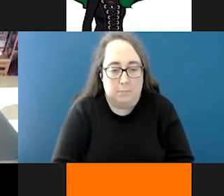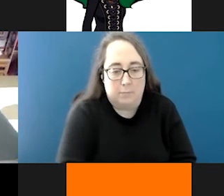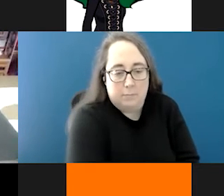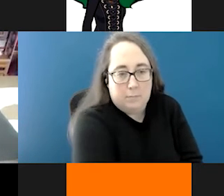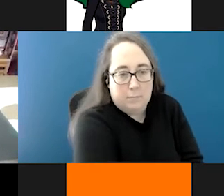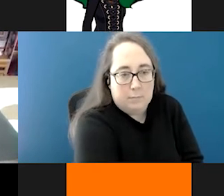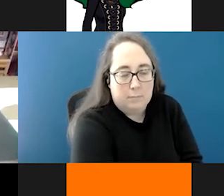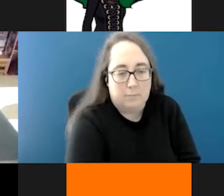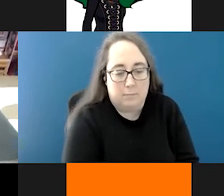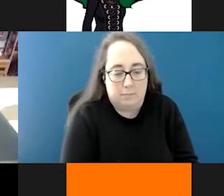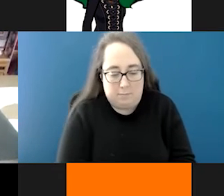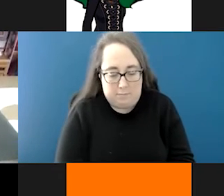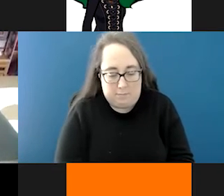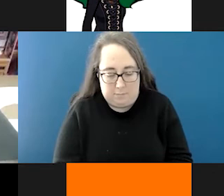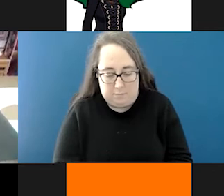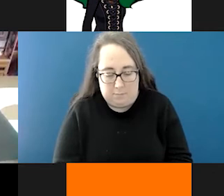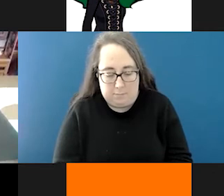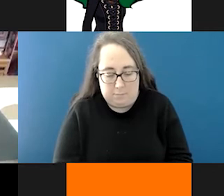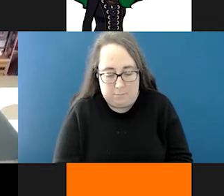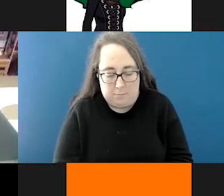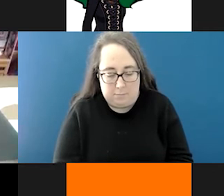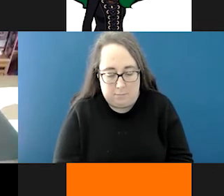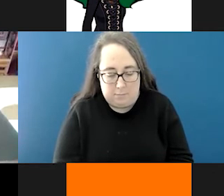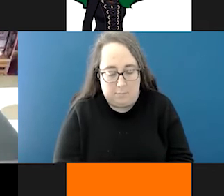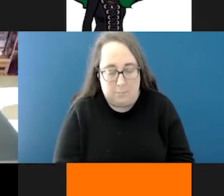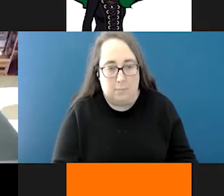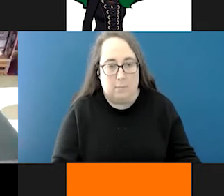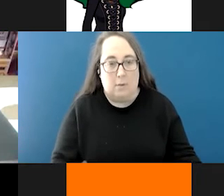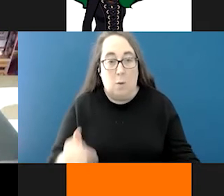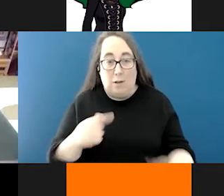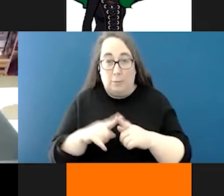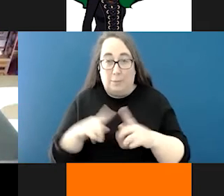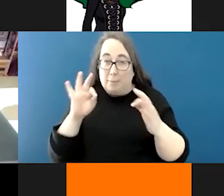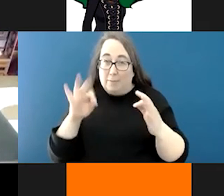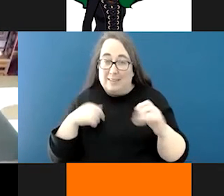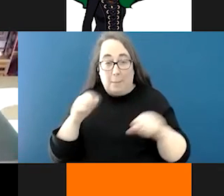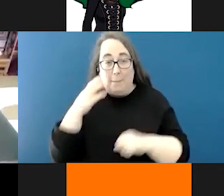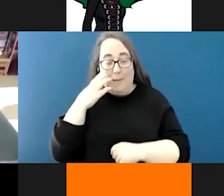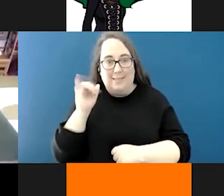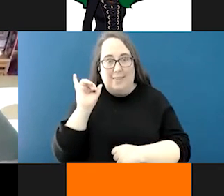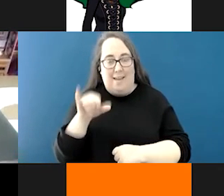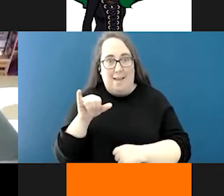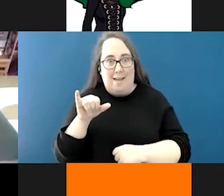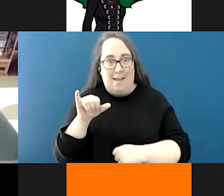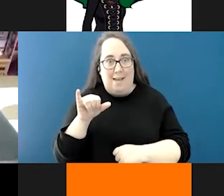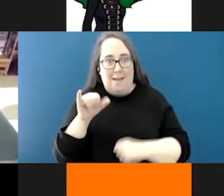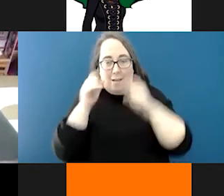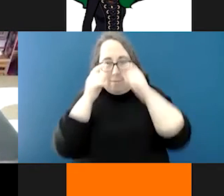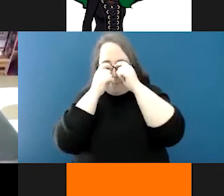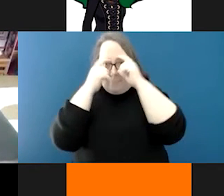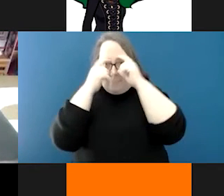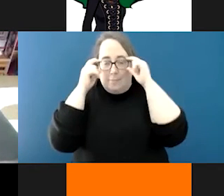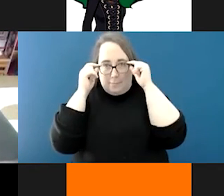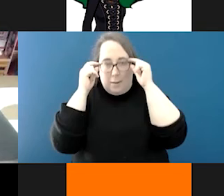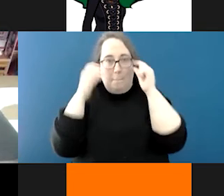Now this is the part that I do want to be as perfect as I can be on, since this is gonna ultimately be my